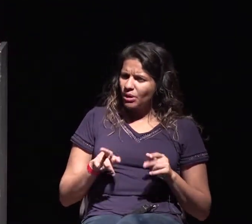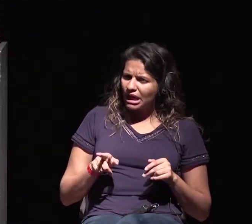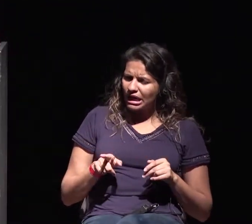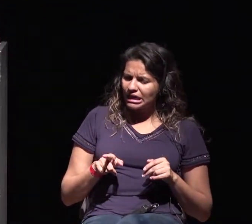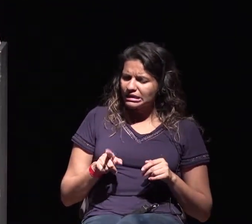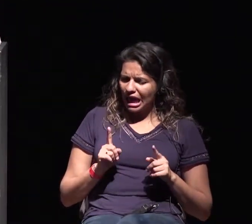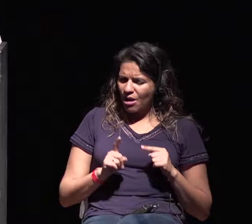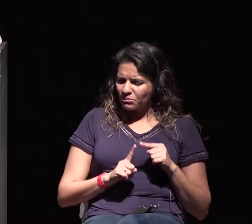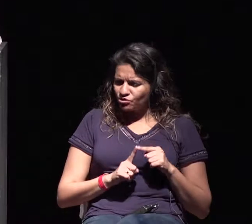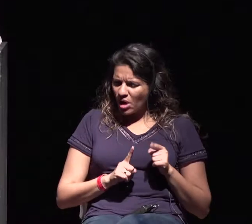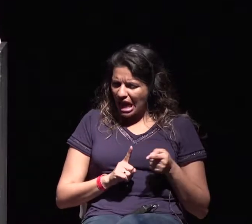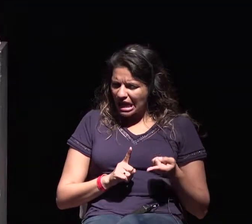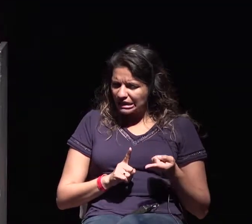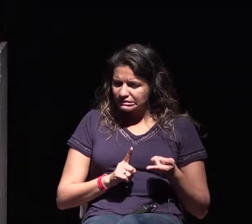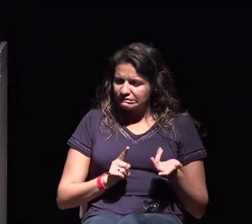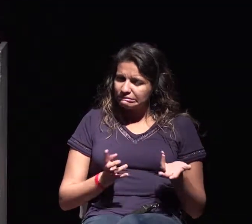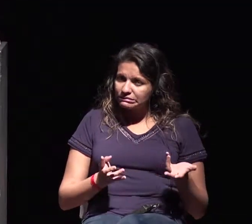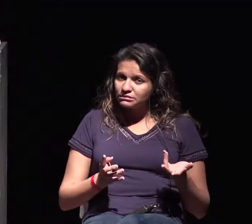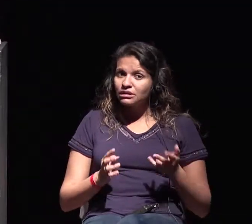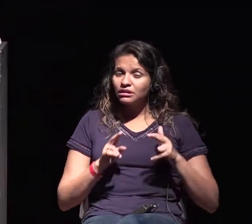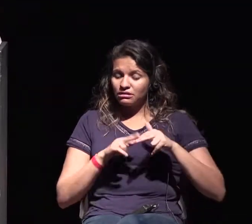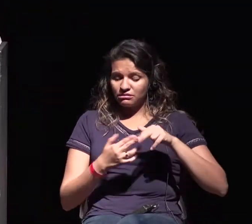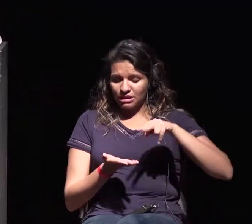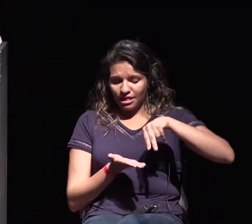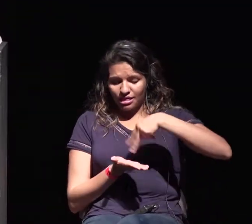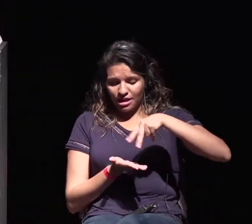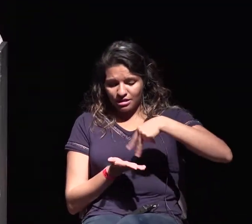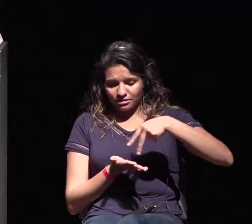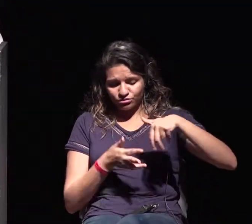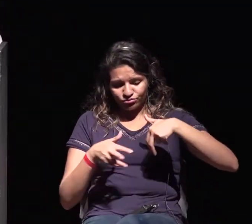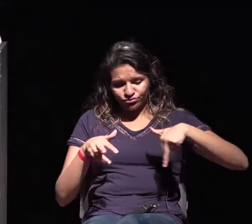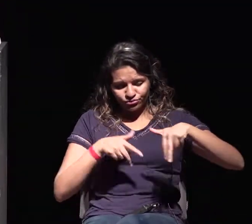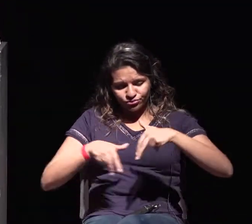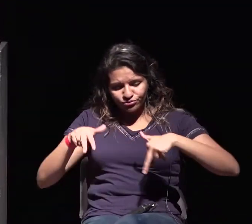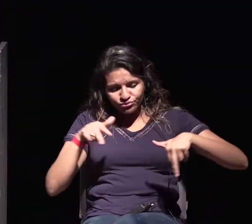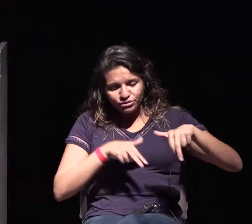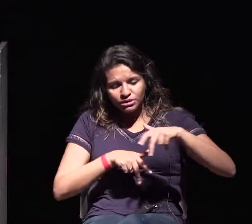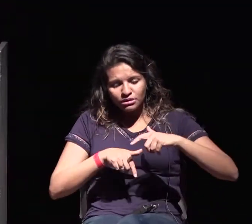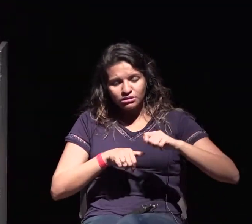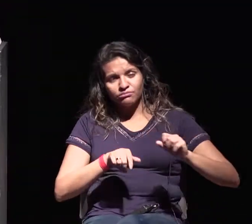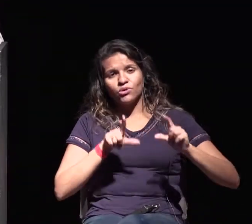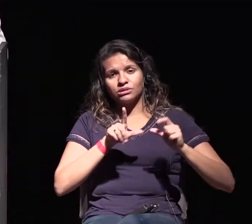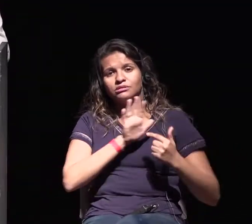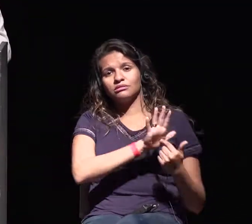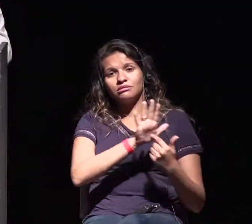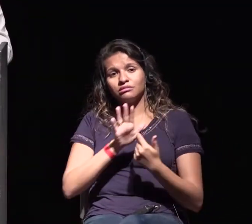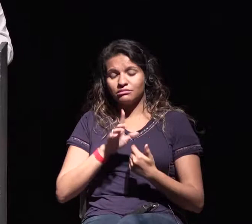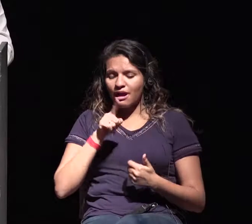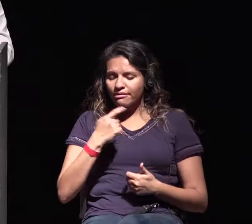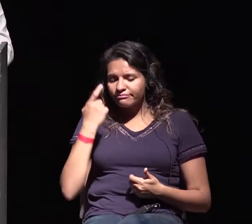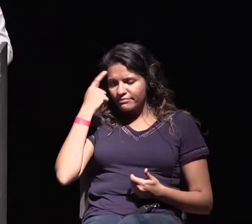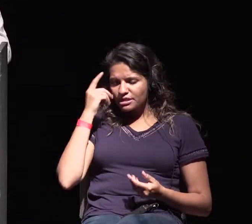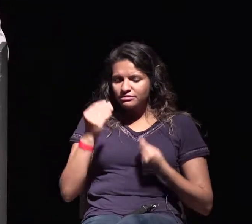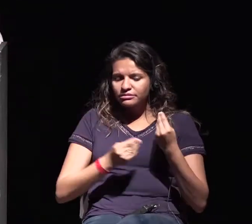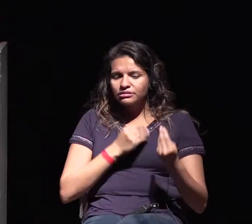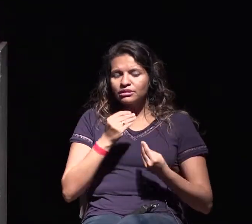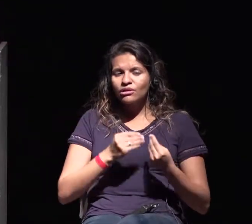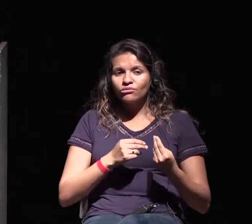an exhibition is to question the physical reality of objects, whilst creating a conceptual